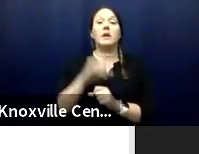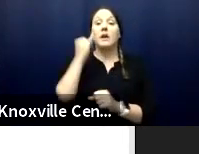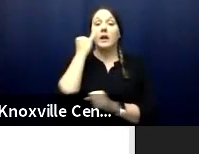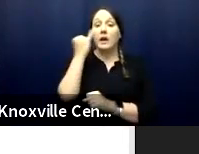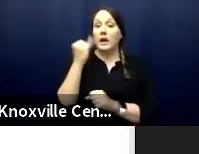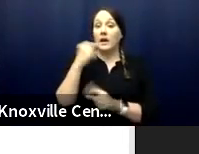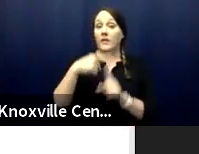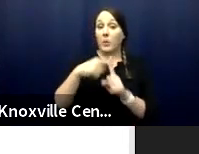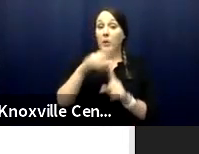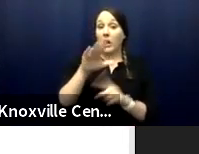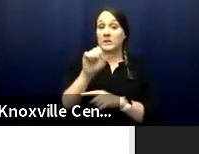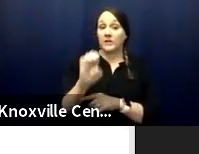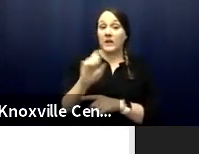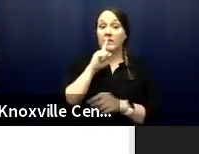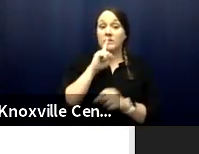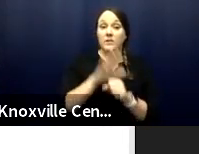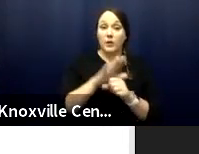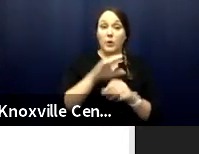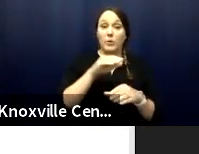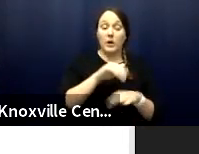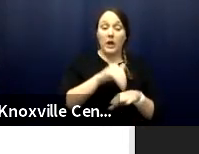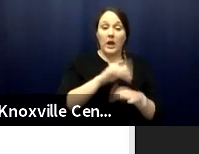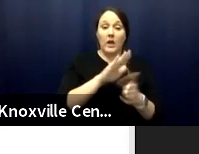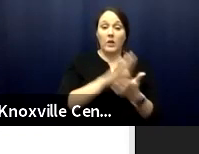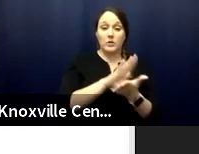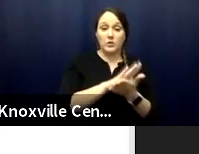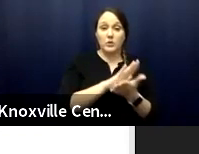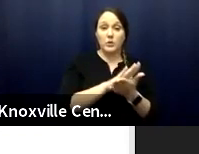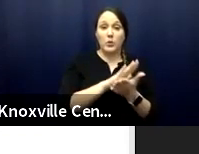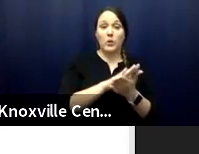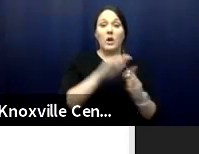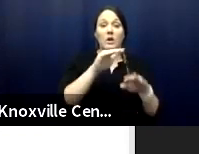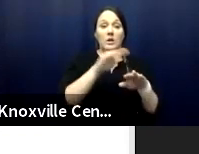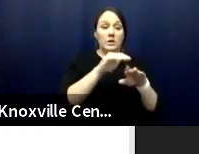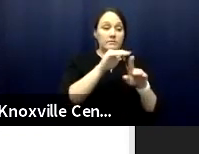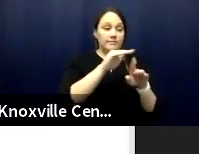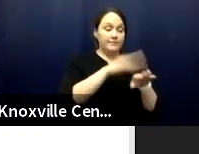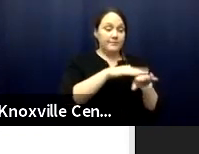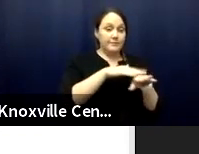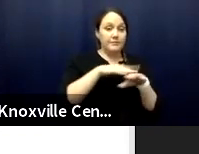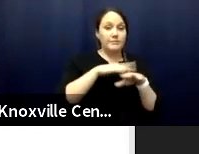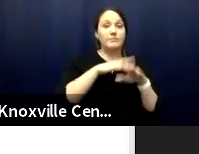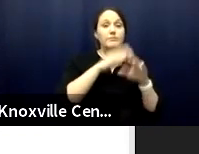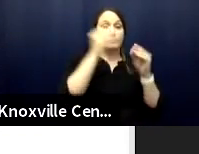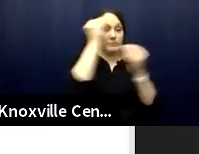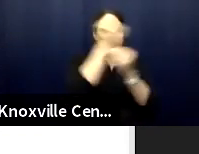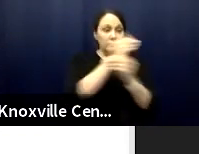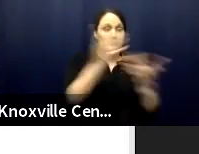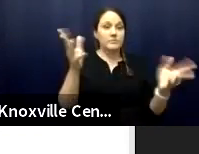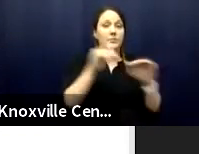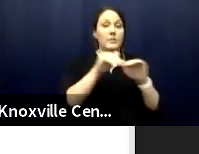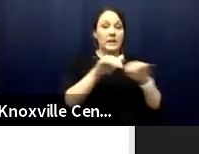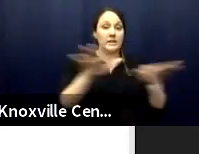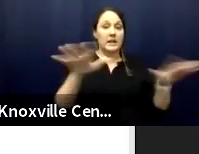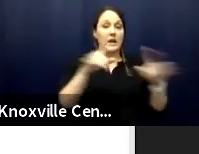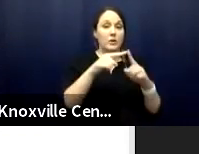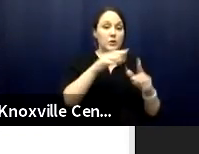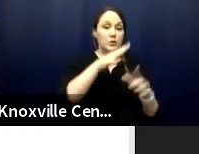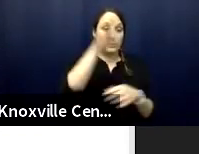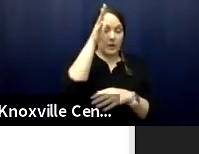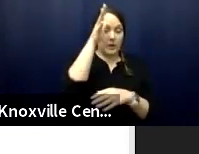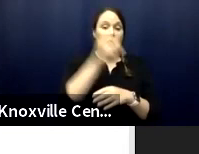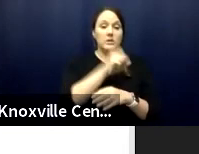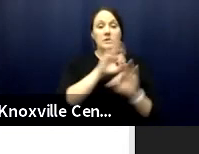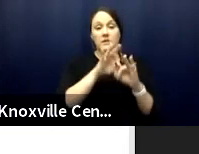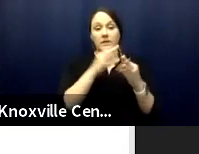and it is confirmed at the school, a notification is sent out to families and staff at school. Next slide.